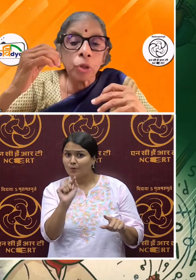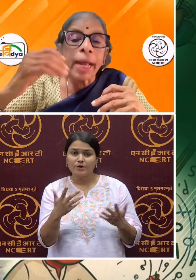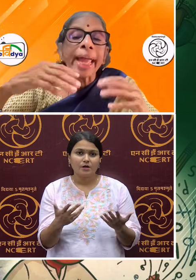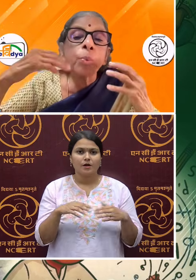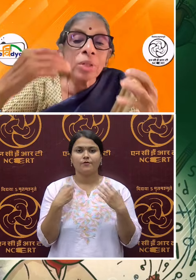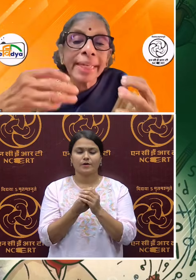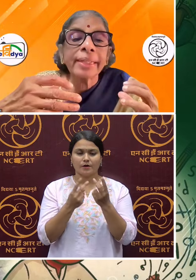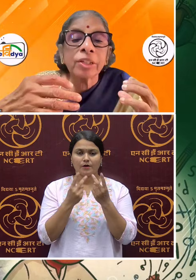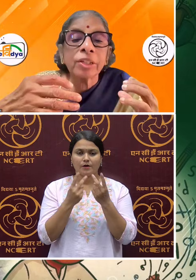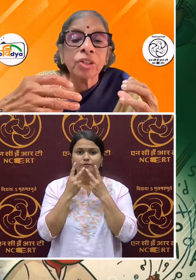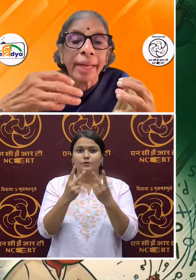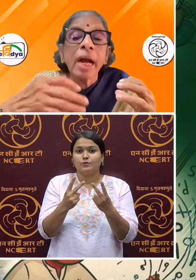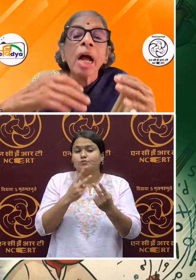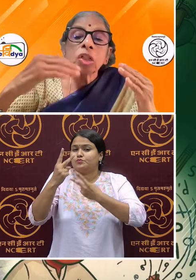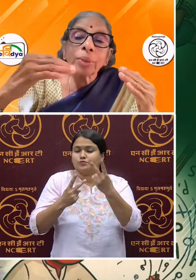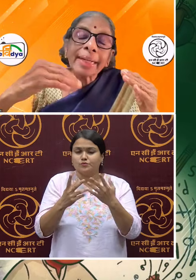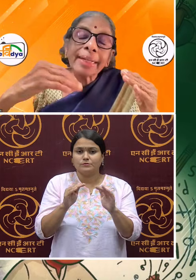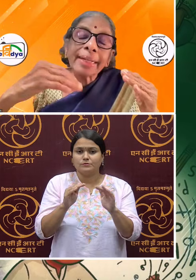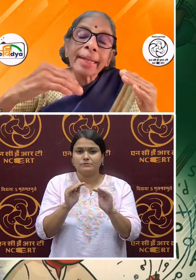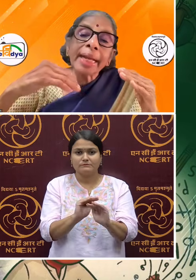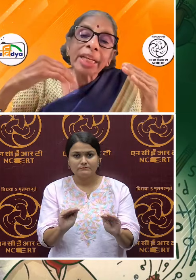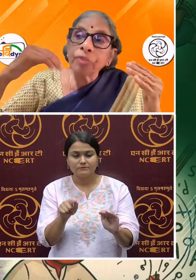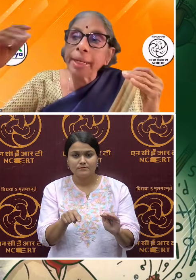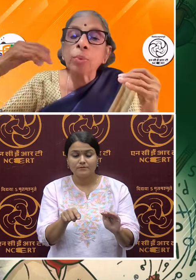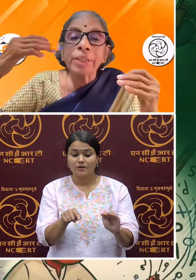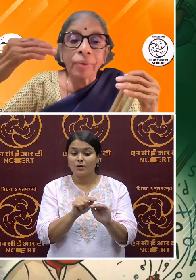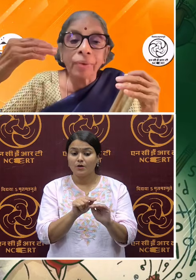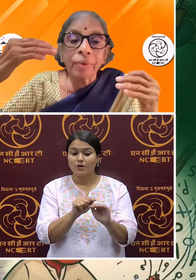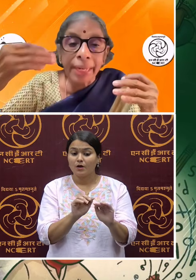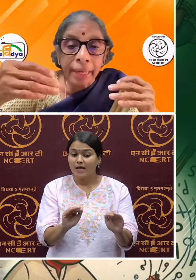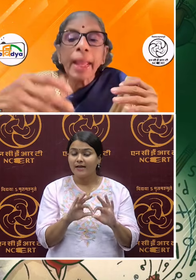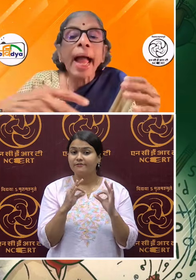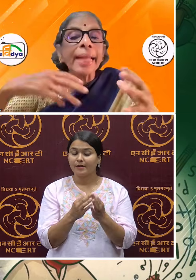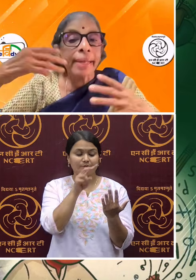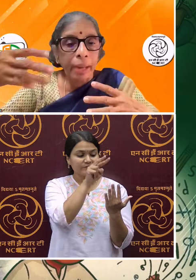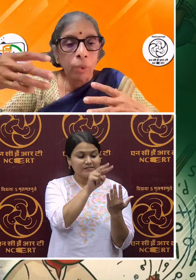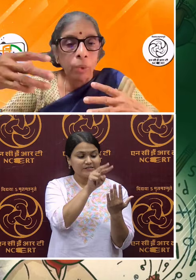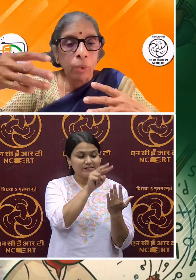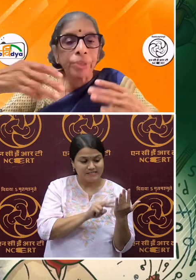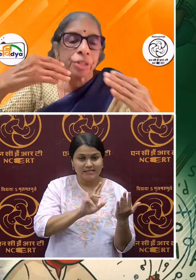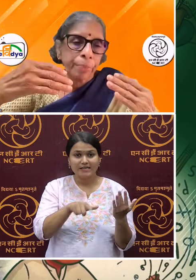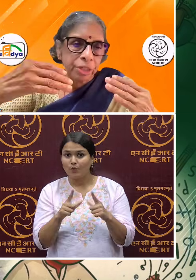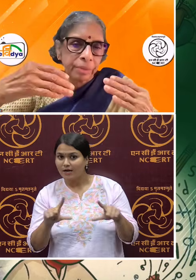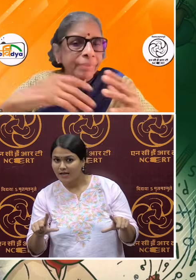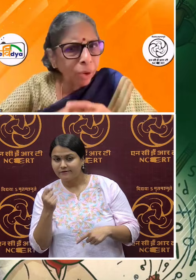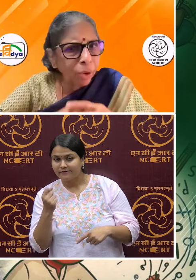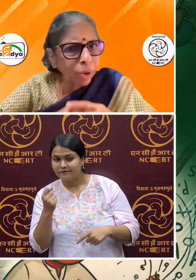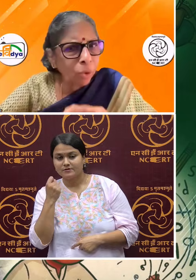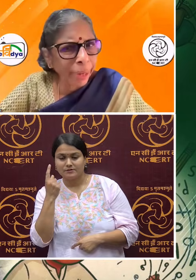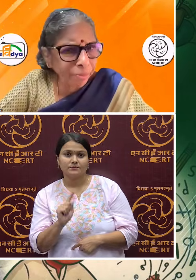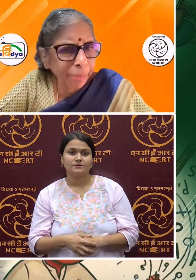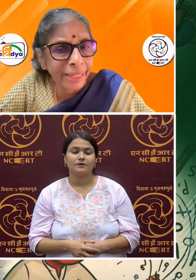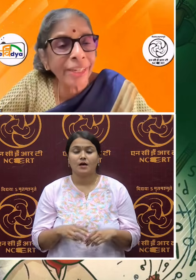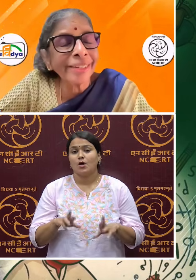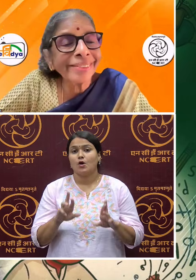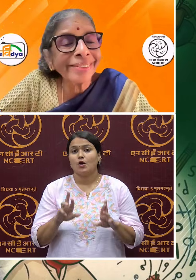have to look, exposing the child so that he's familiar with reading and language is important. I hope